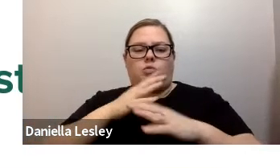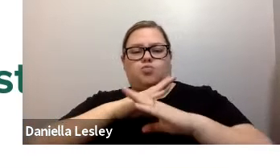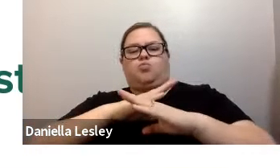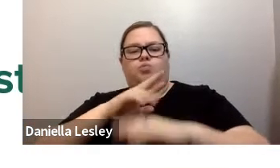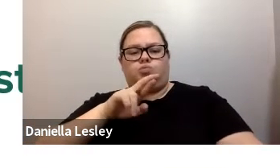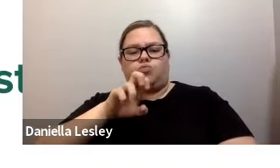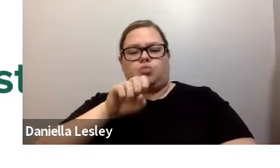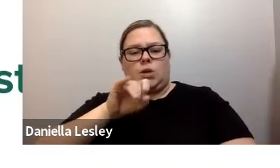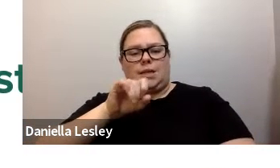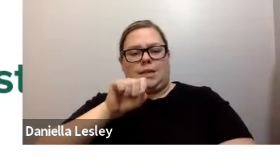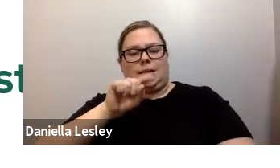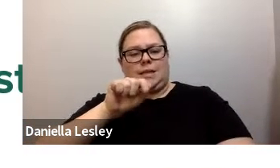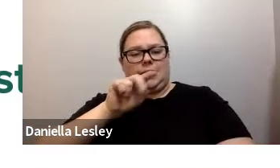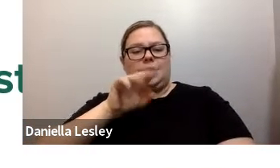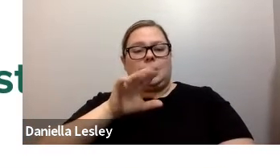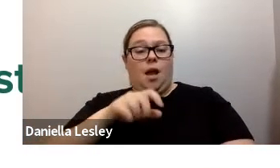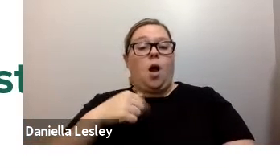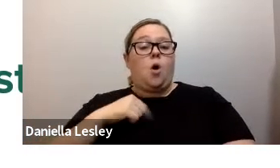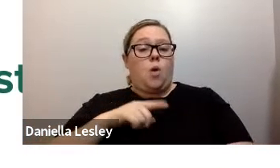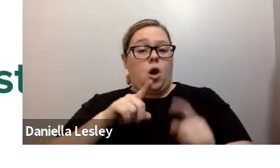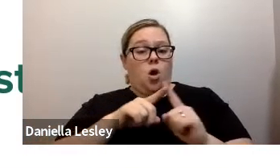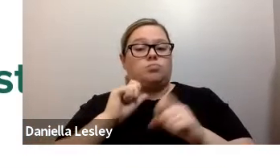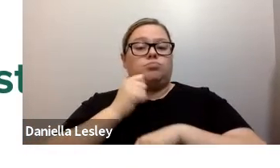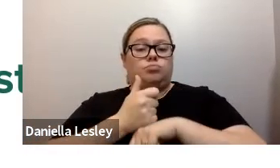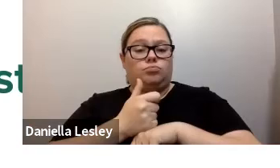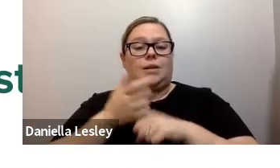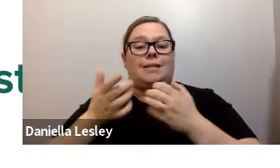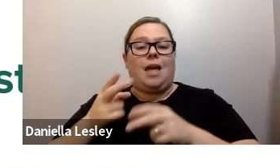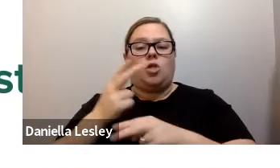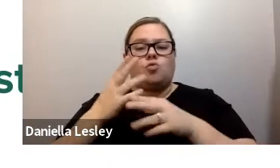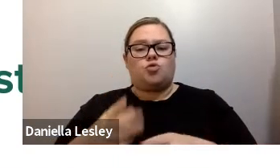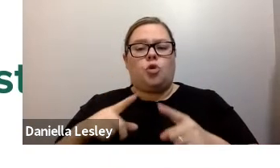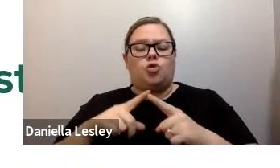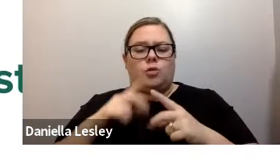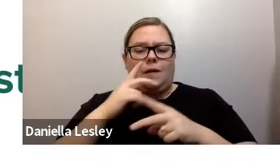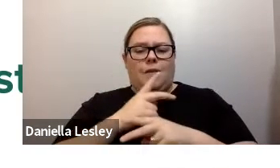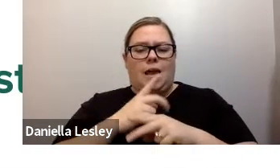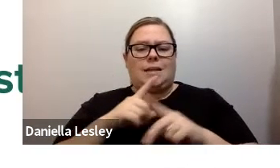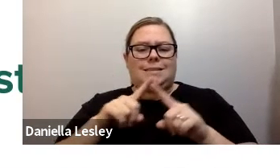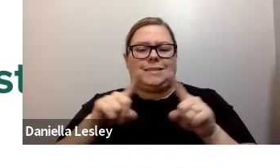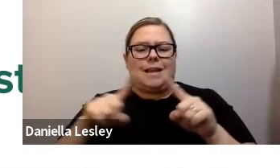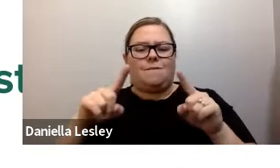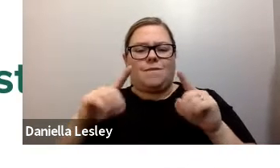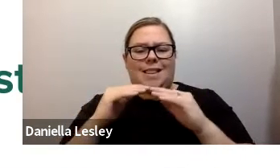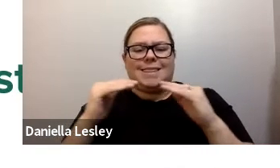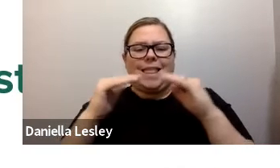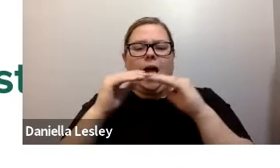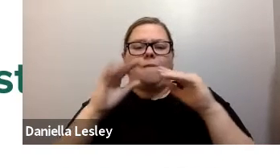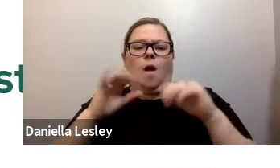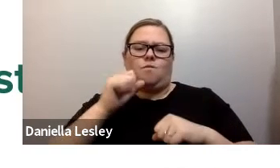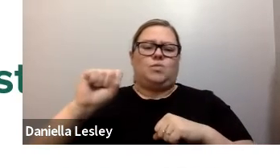could also allow the user to encounter differential resistance, so different levels of